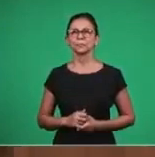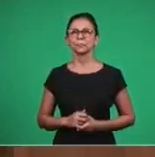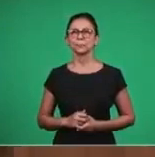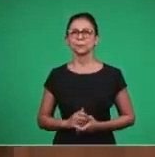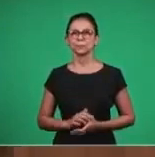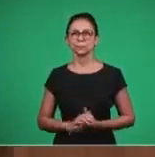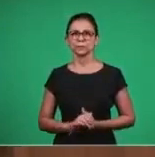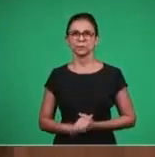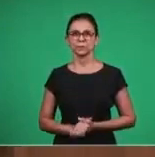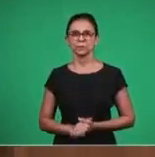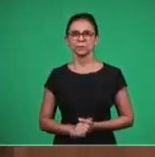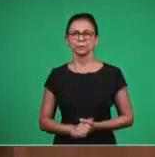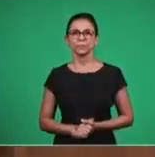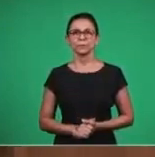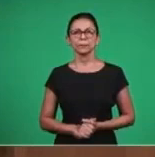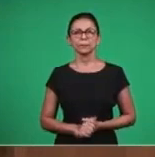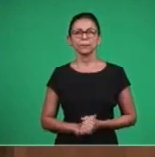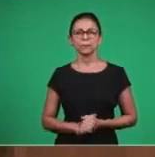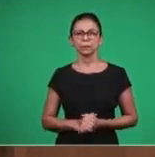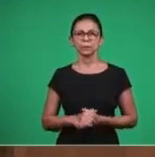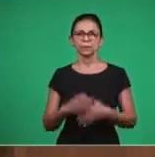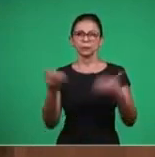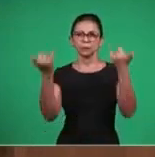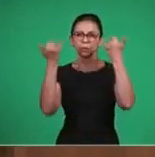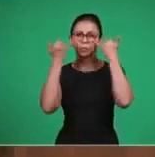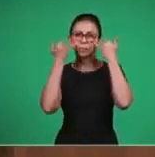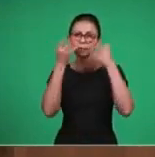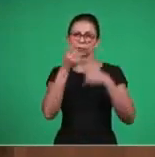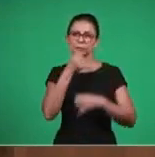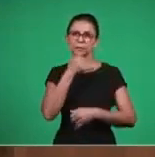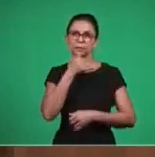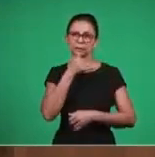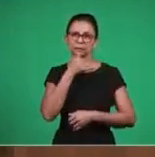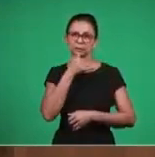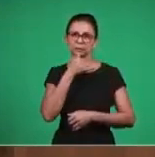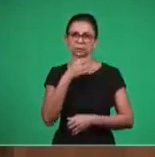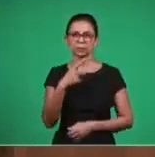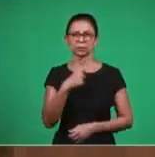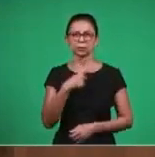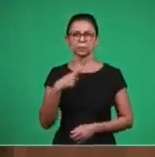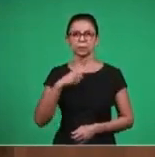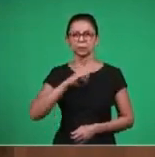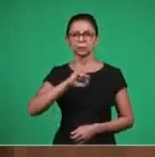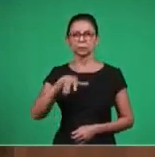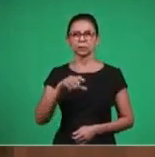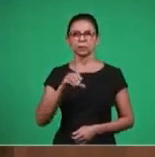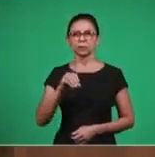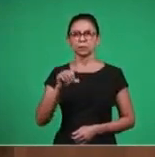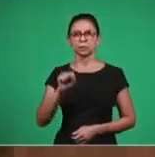the sadness to say, we with a heavy heart, we need to